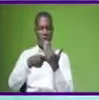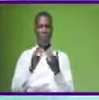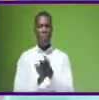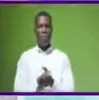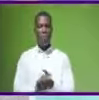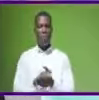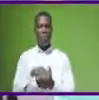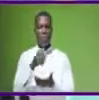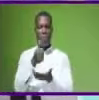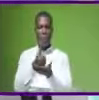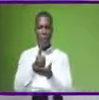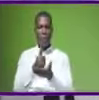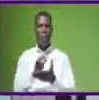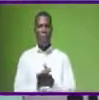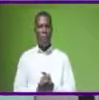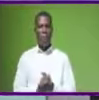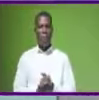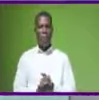Amen. Amen.